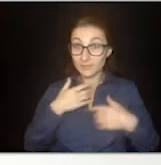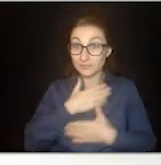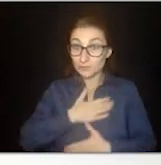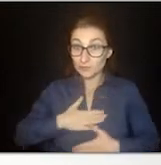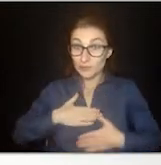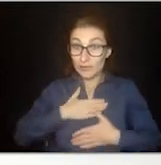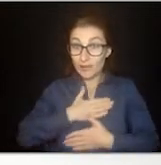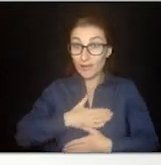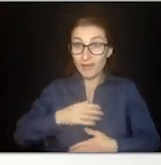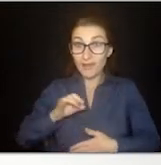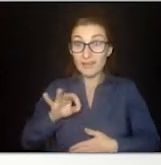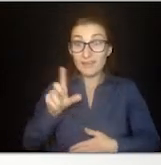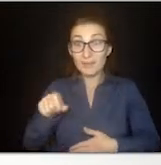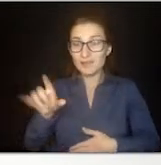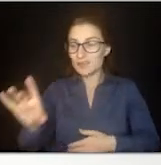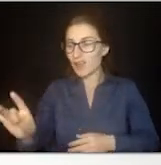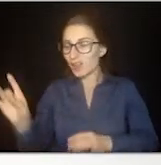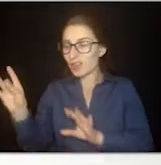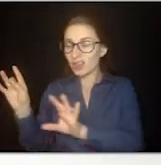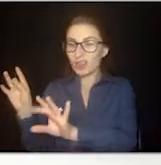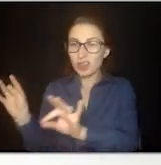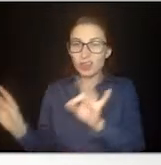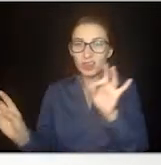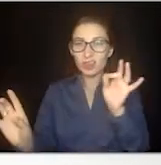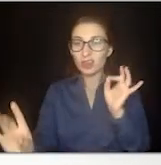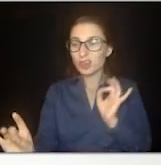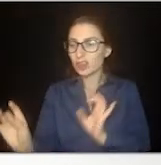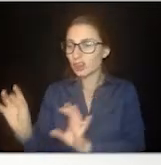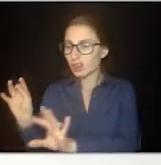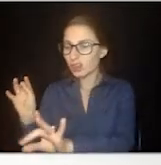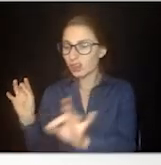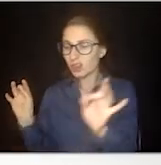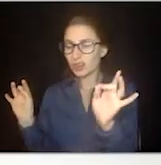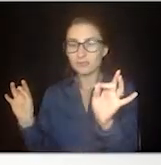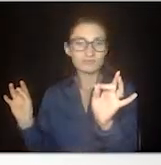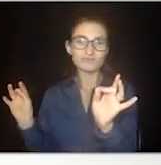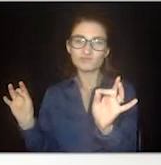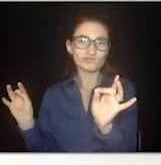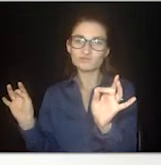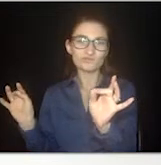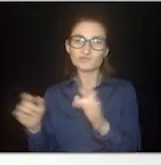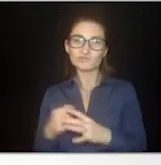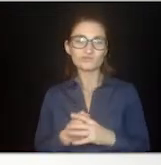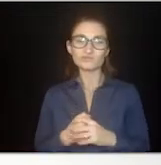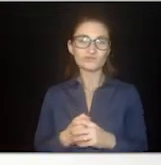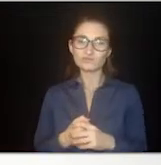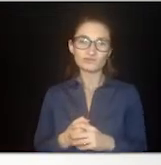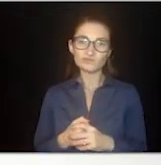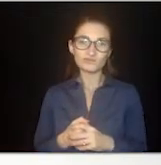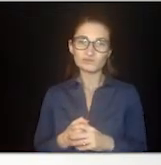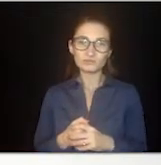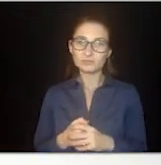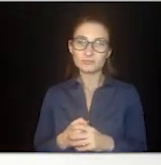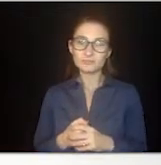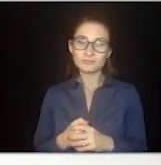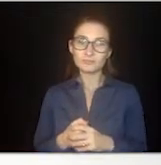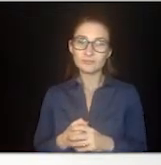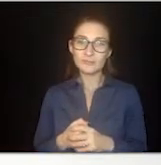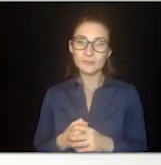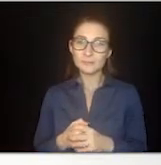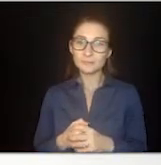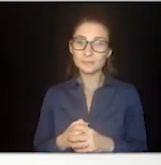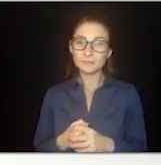going to enjoy that salad if I have to pick all the stuff out that I don't like? Probably not.